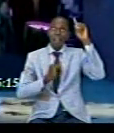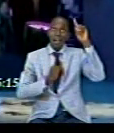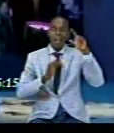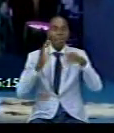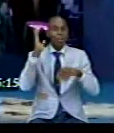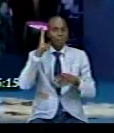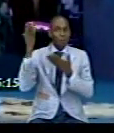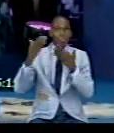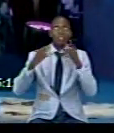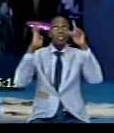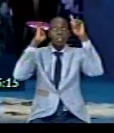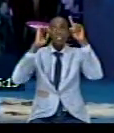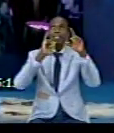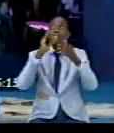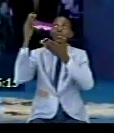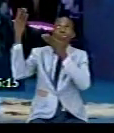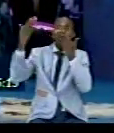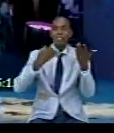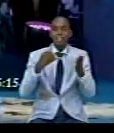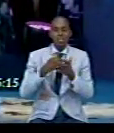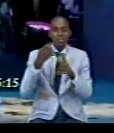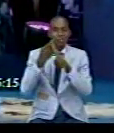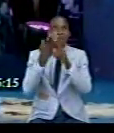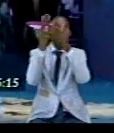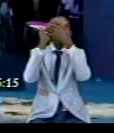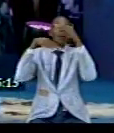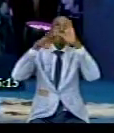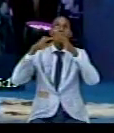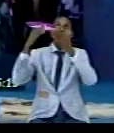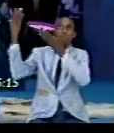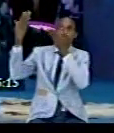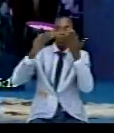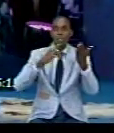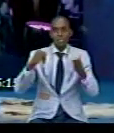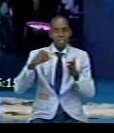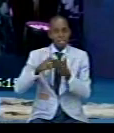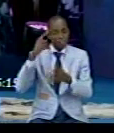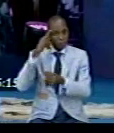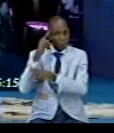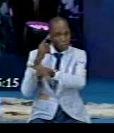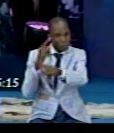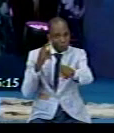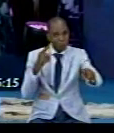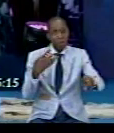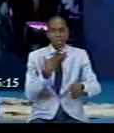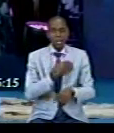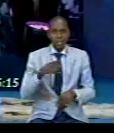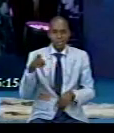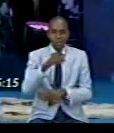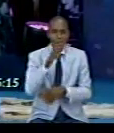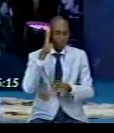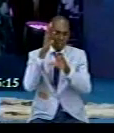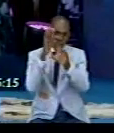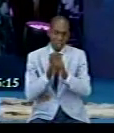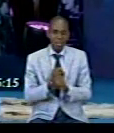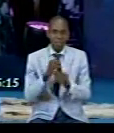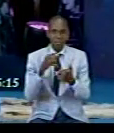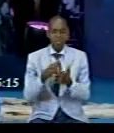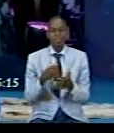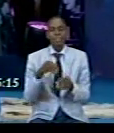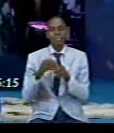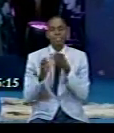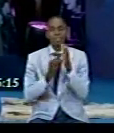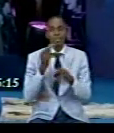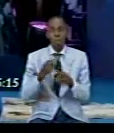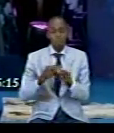from heaven, and he's bringing it for you. And you're going to have it tonight. The moment we